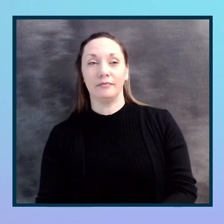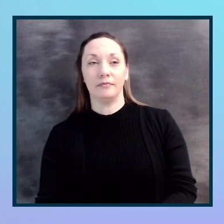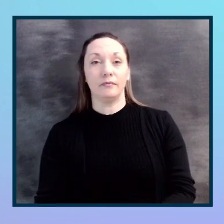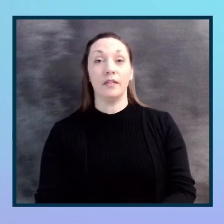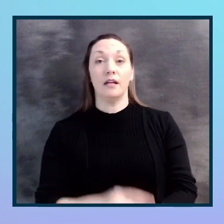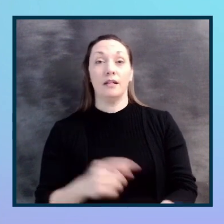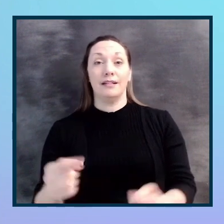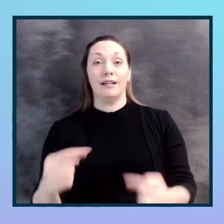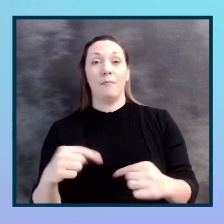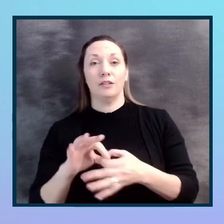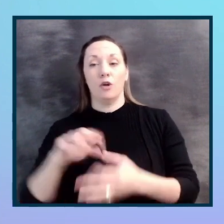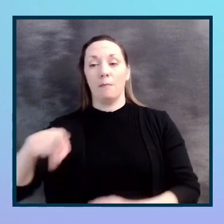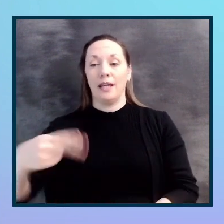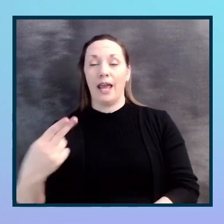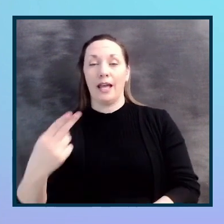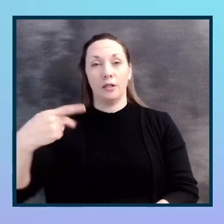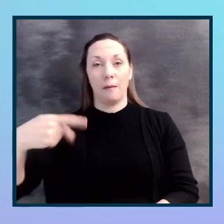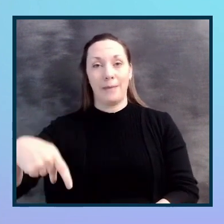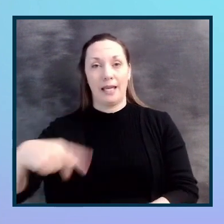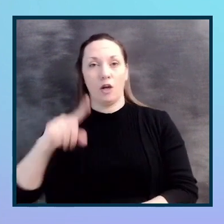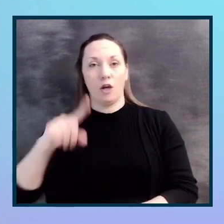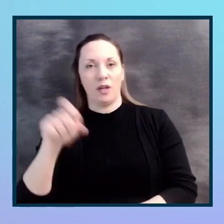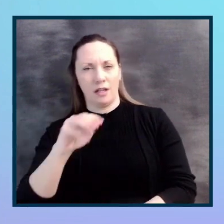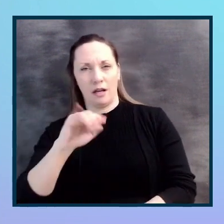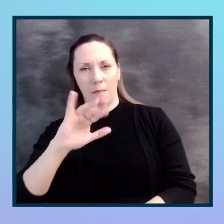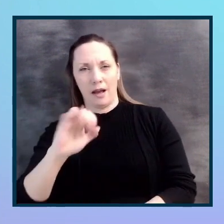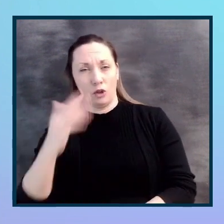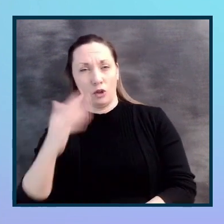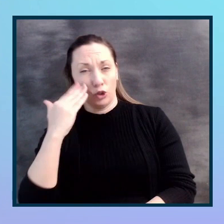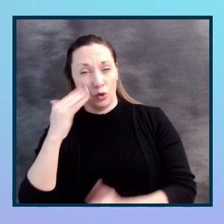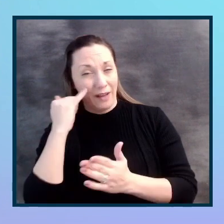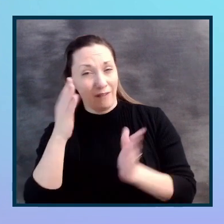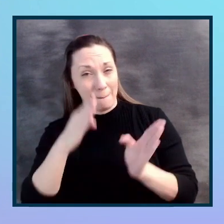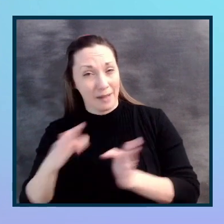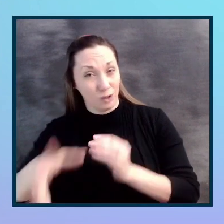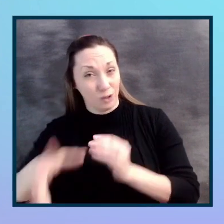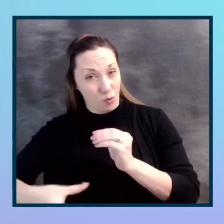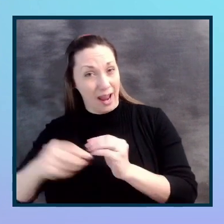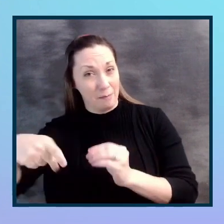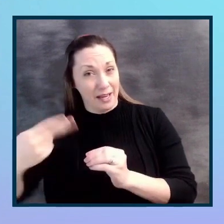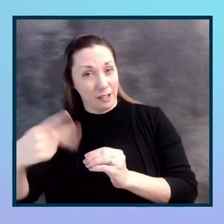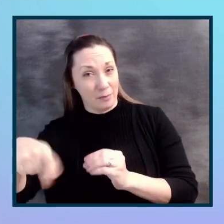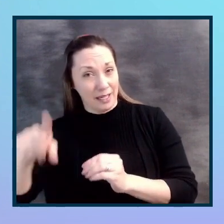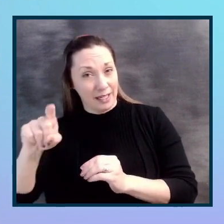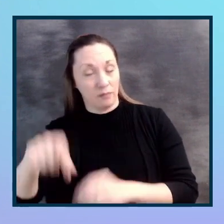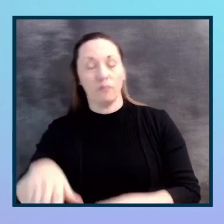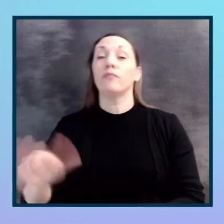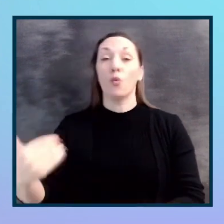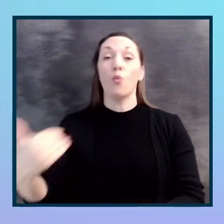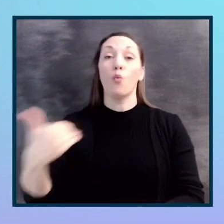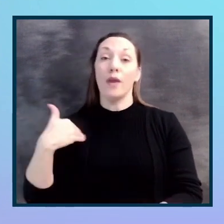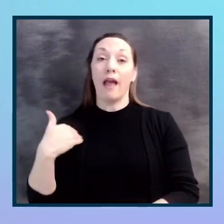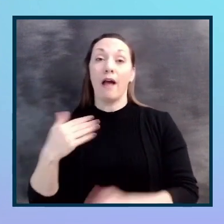Back to the PHP question, Michael, do you know if there is a plan to add PHP? Yep. So we do have a plan to add